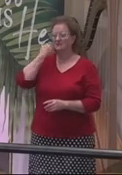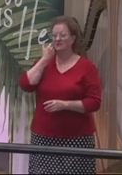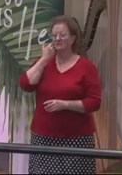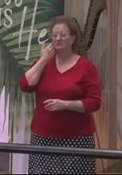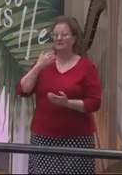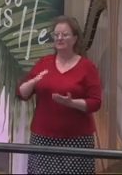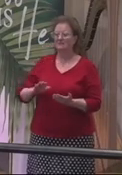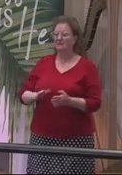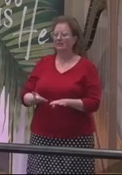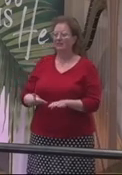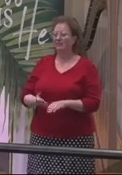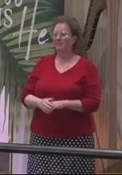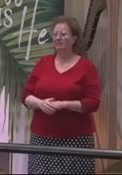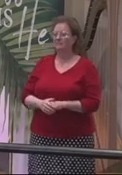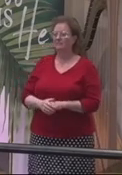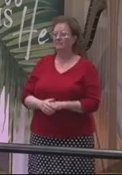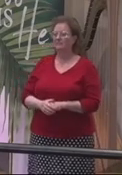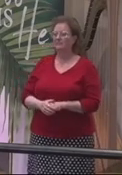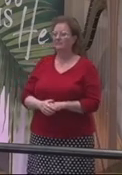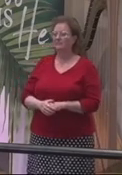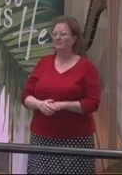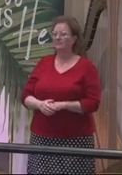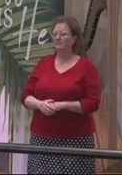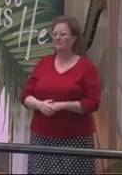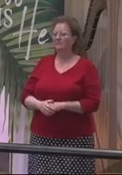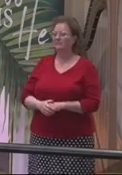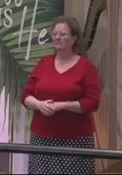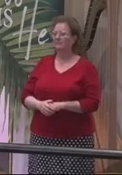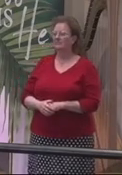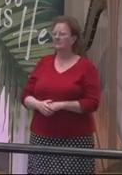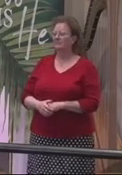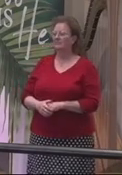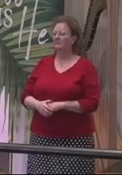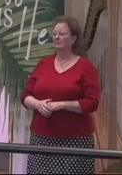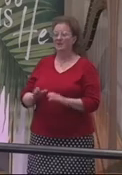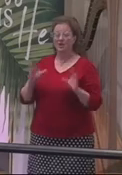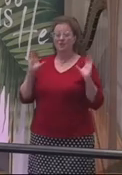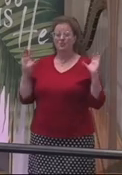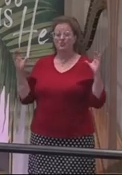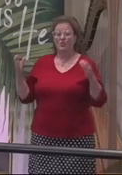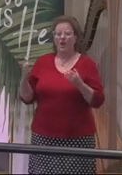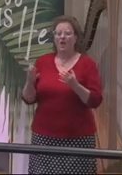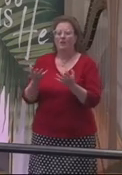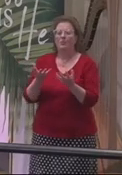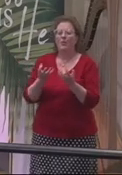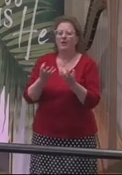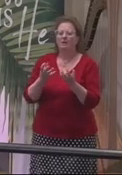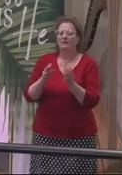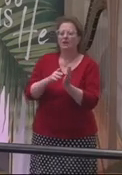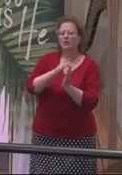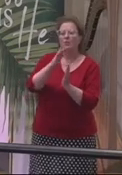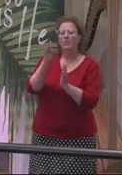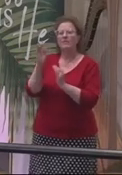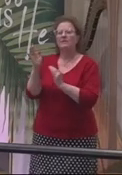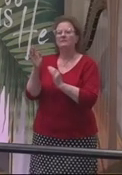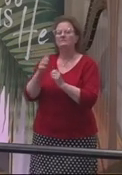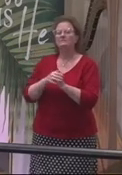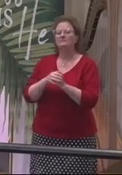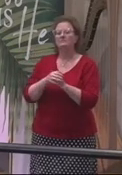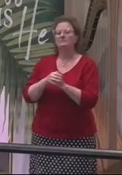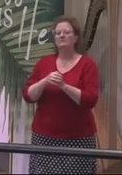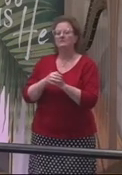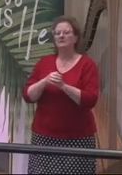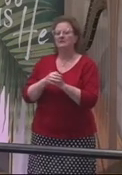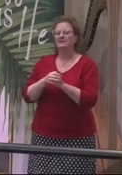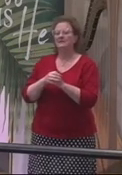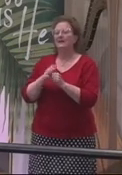it. If the crowd came for glory, all they got was the